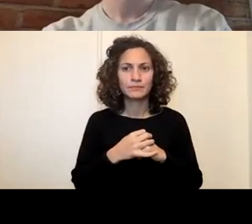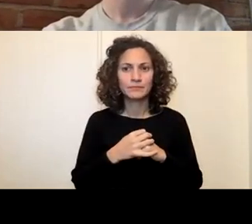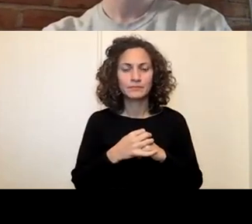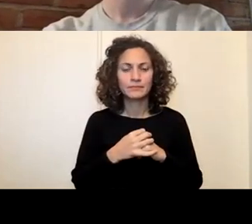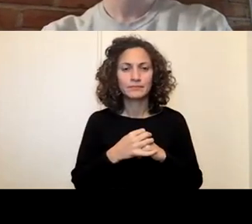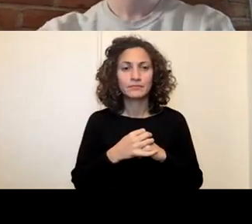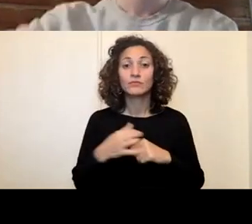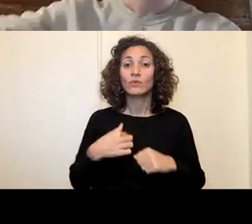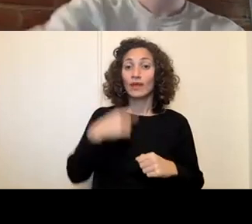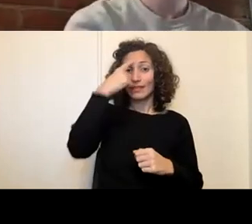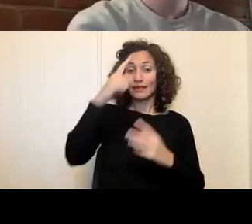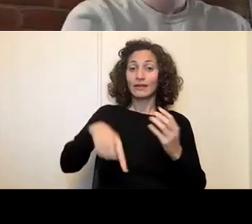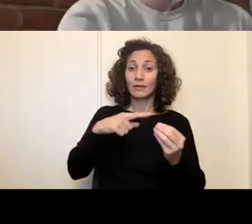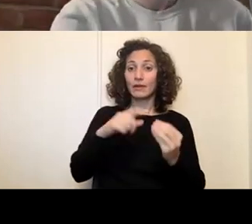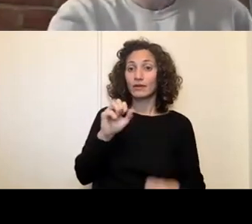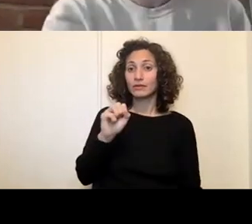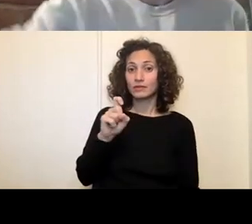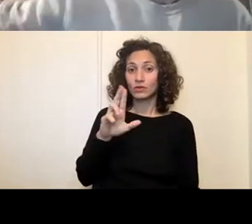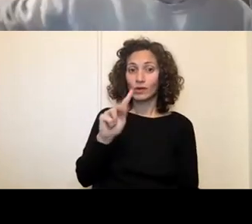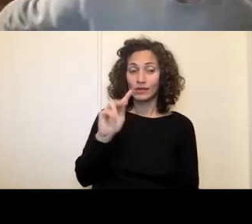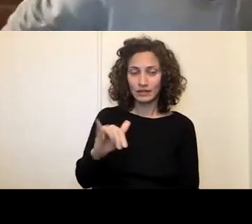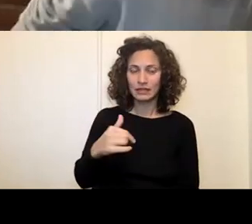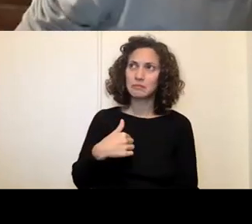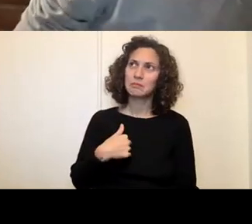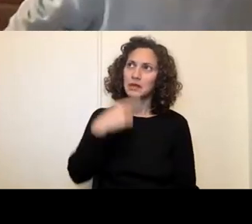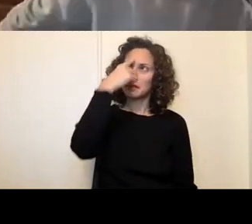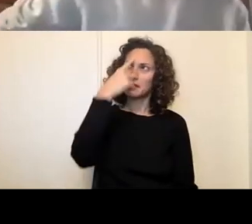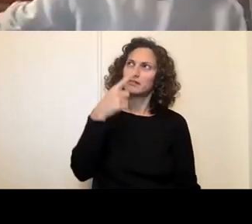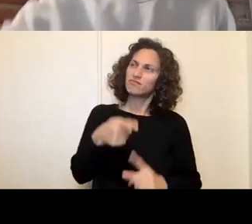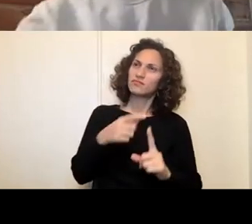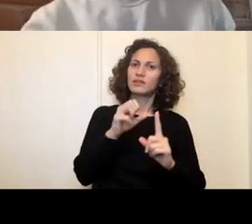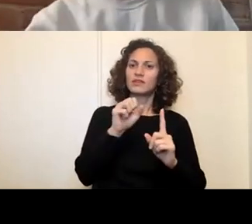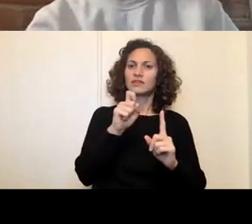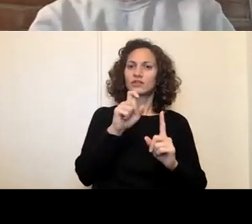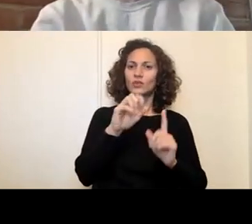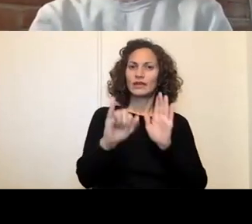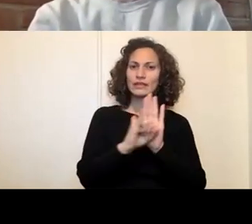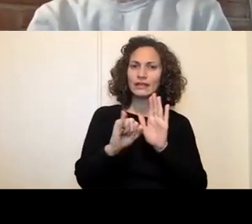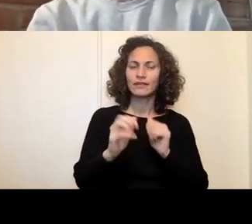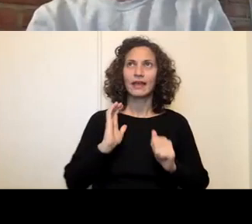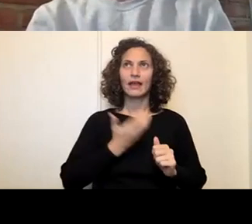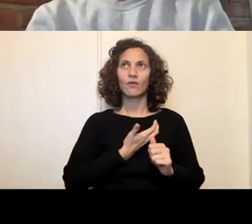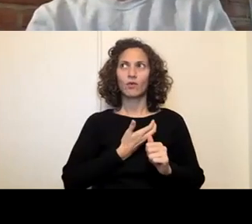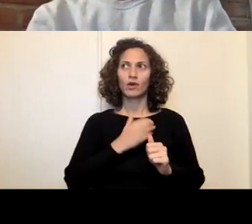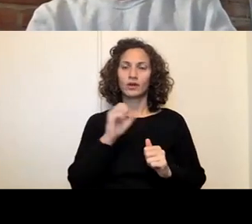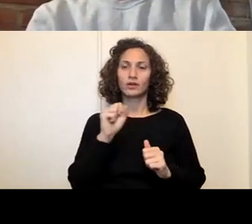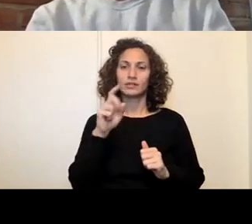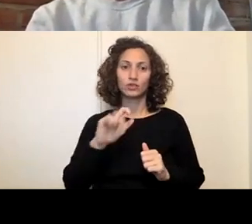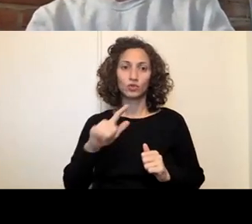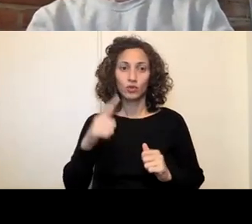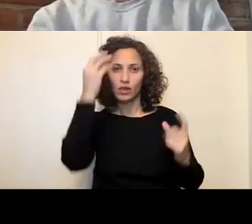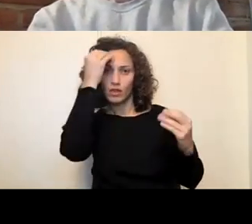an expression of sexual identity and our sexual thoughts and our feelings and our behaviors,